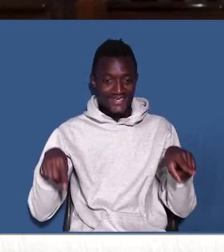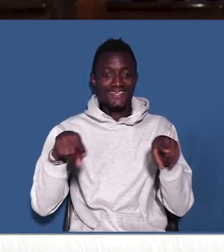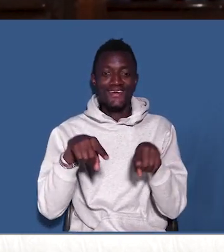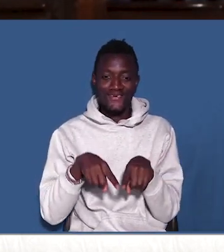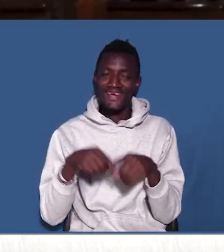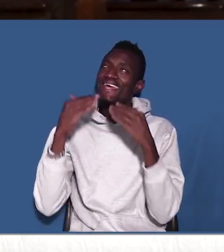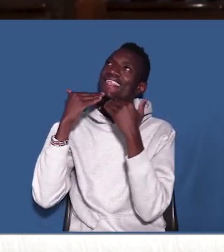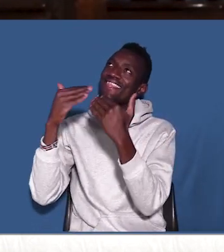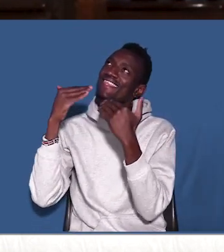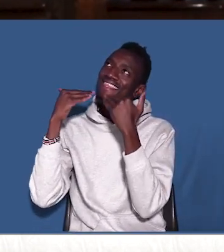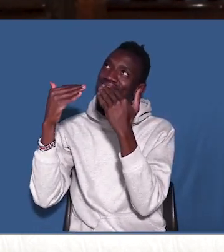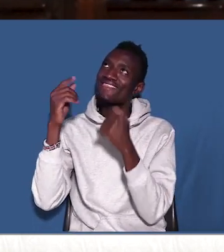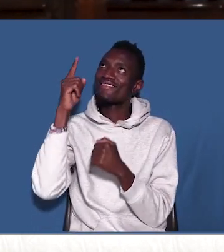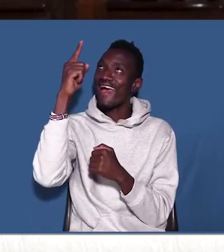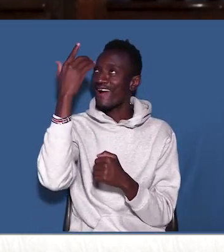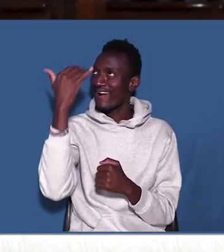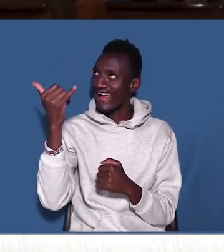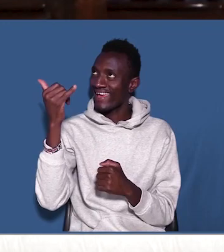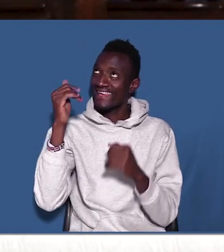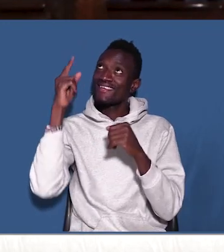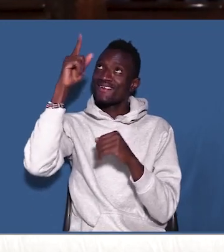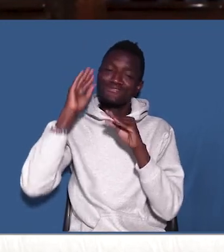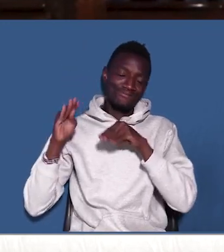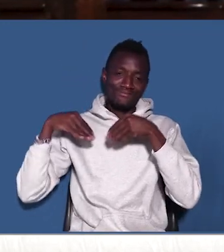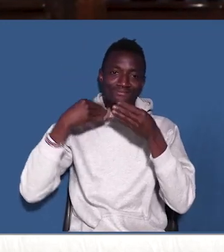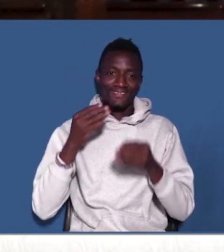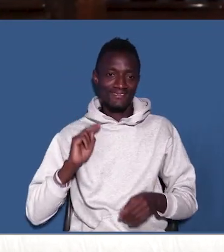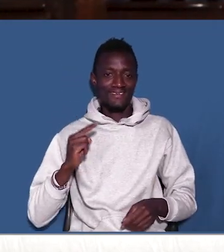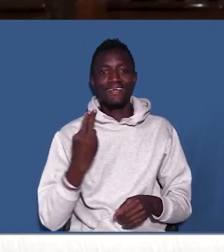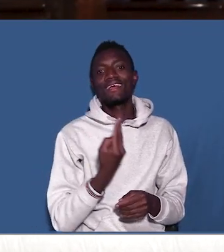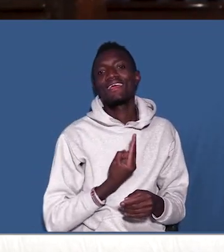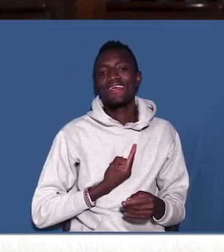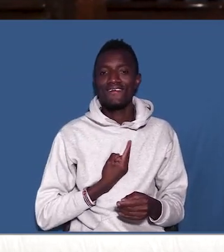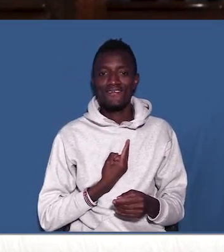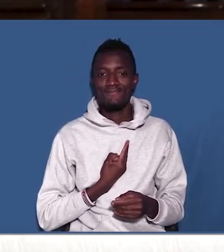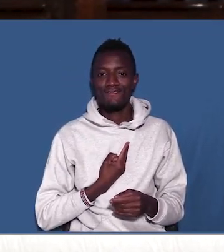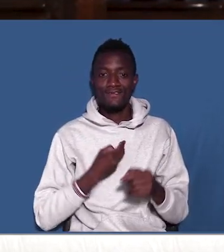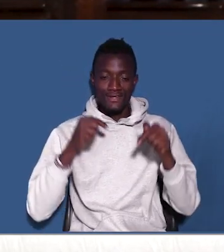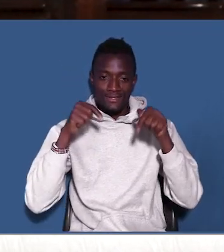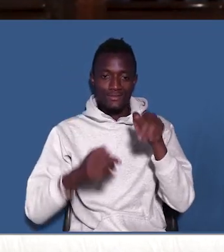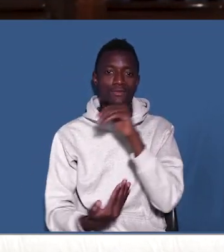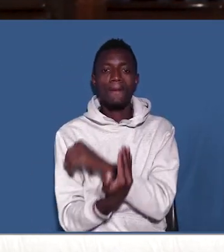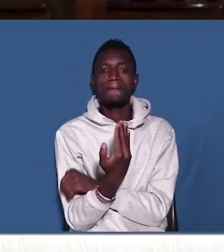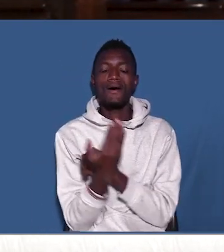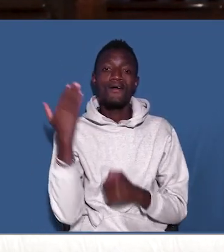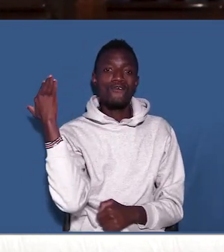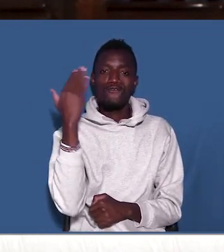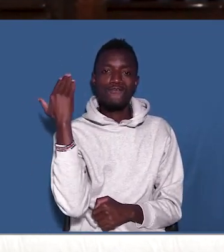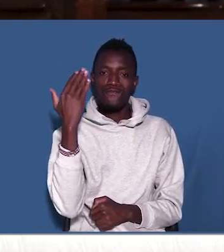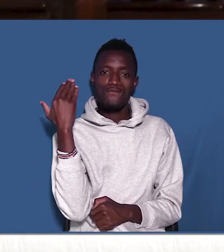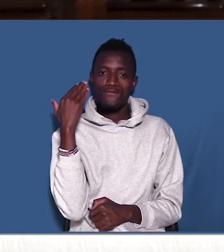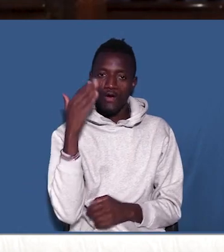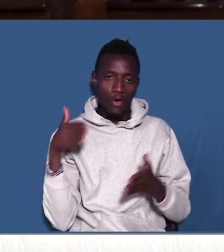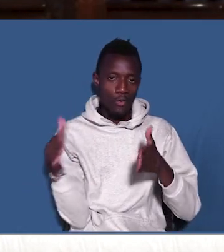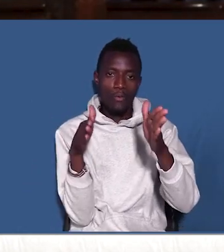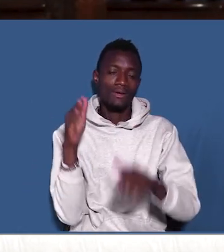you've given us these few minutes this morning to hear your voice. Use me only